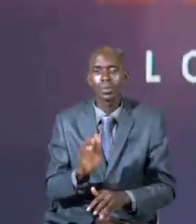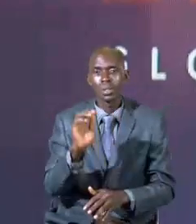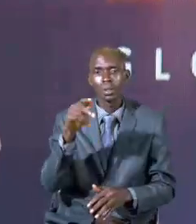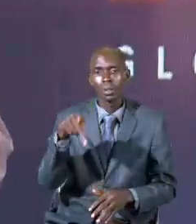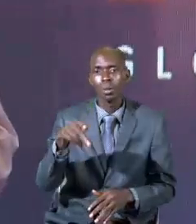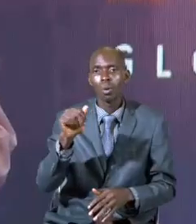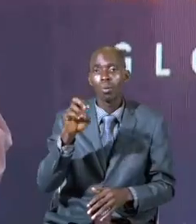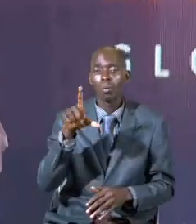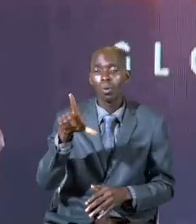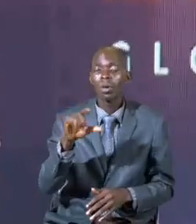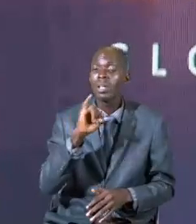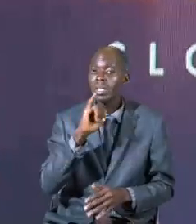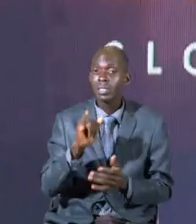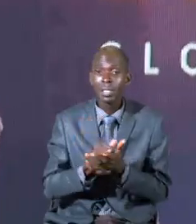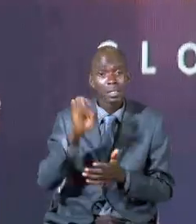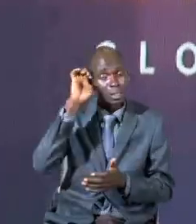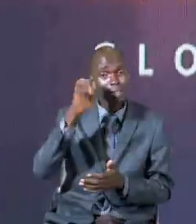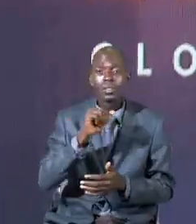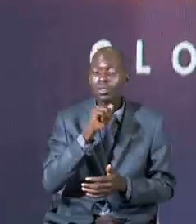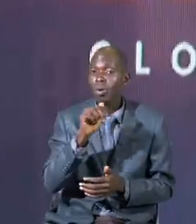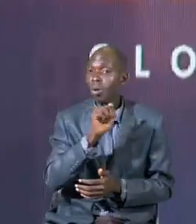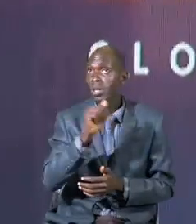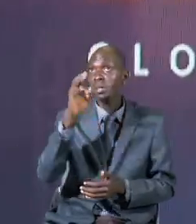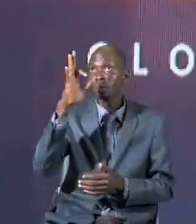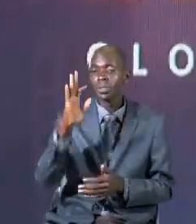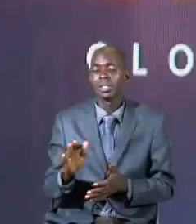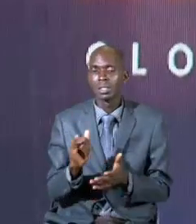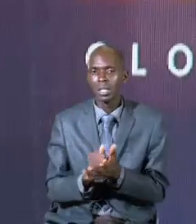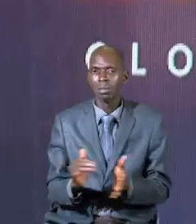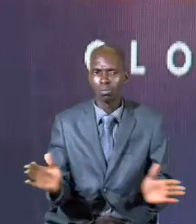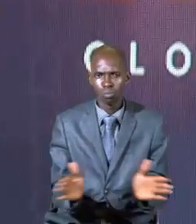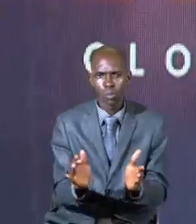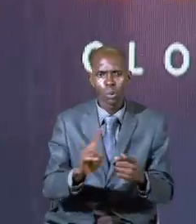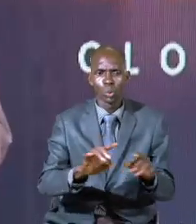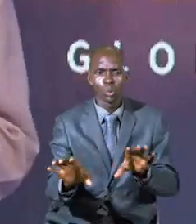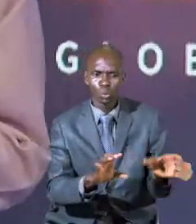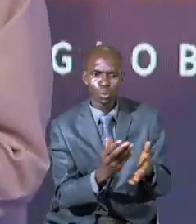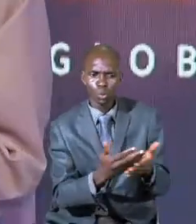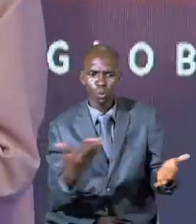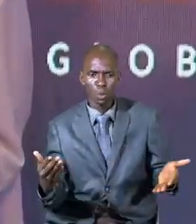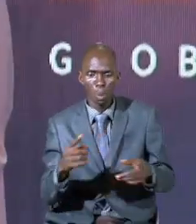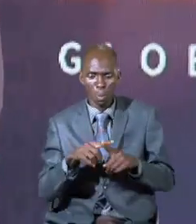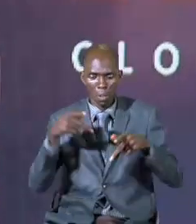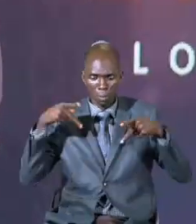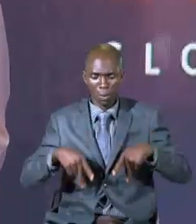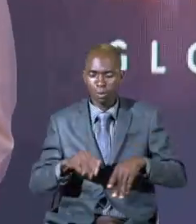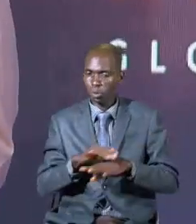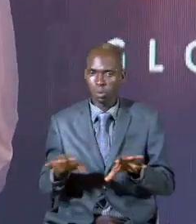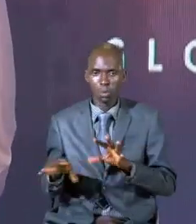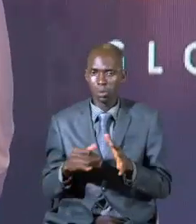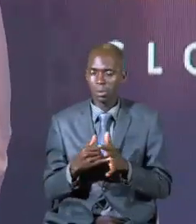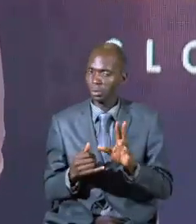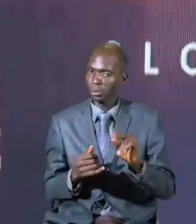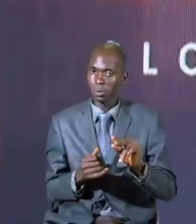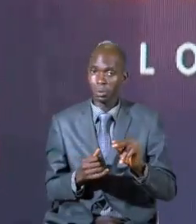as I say, but don't do as I do. He himself said,